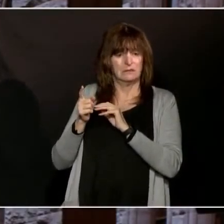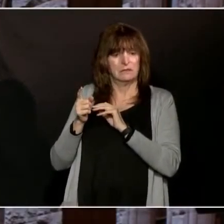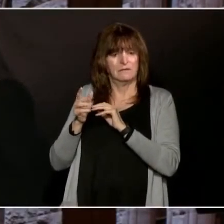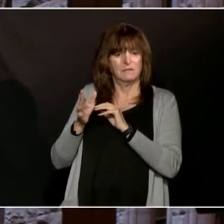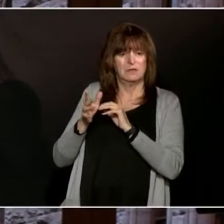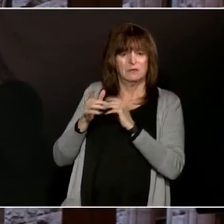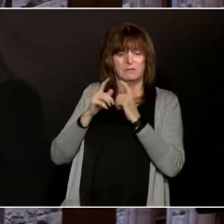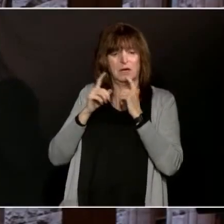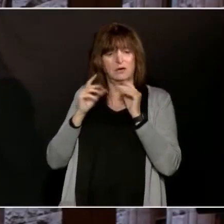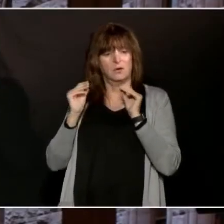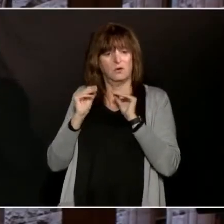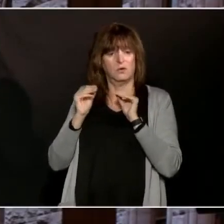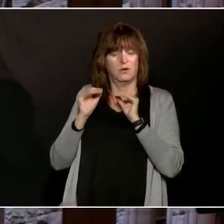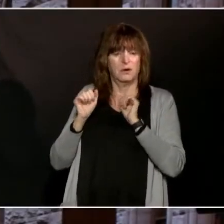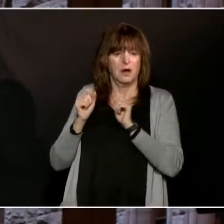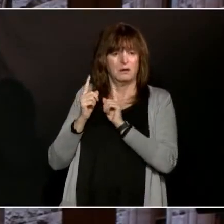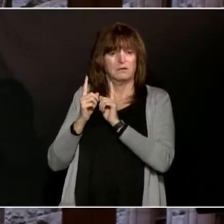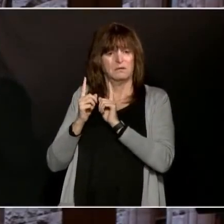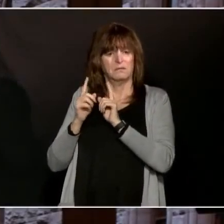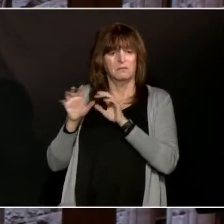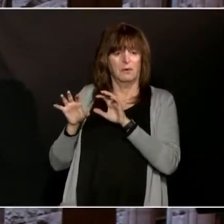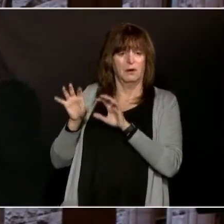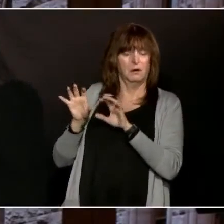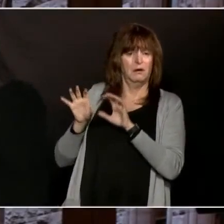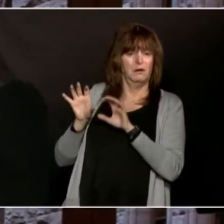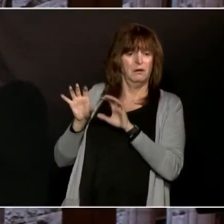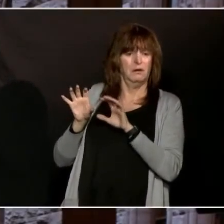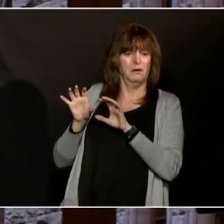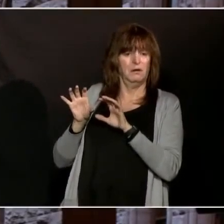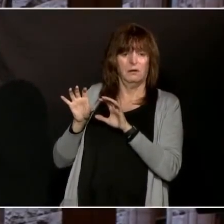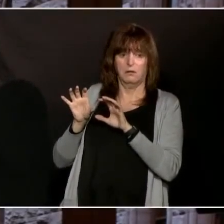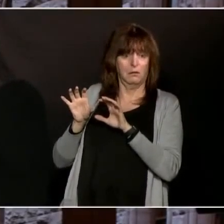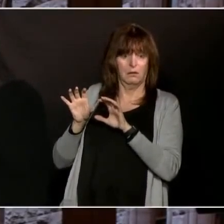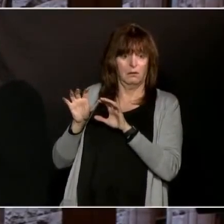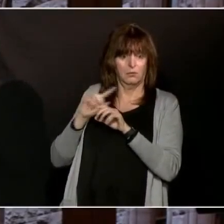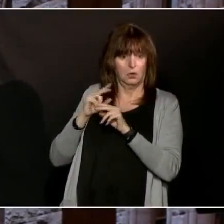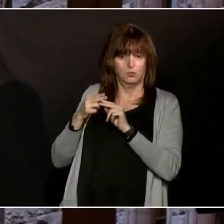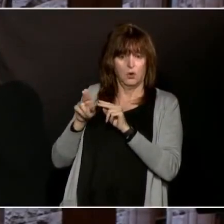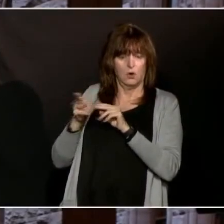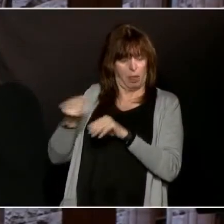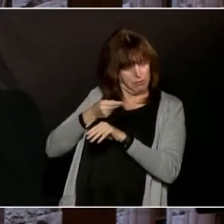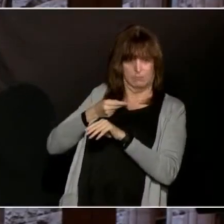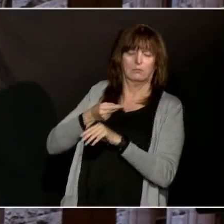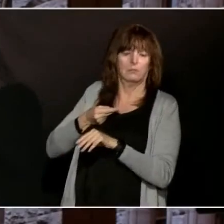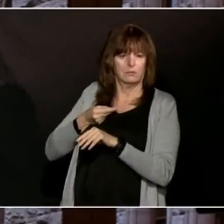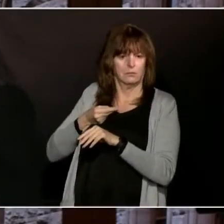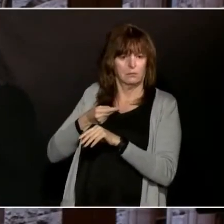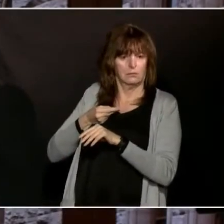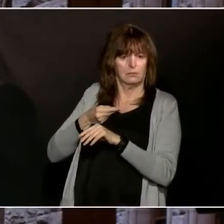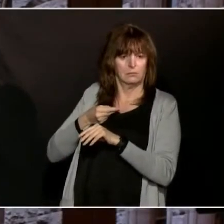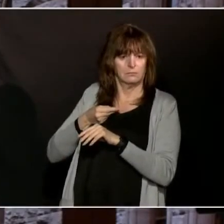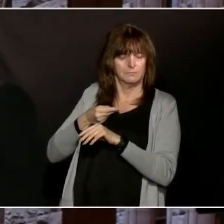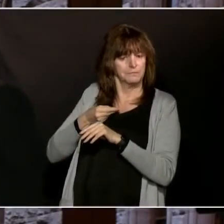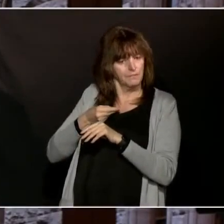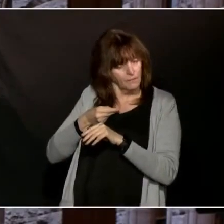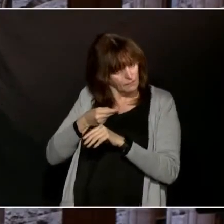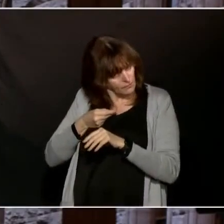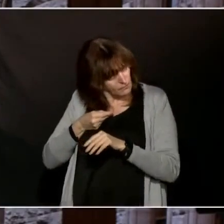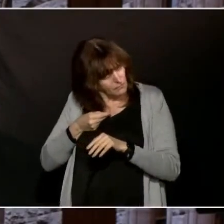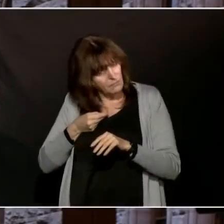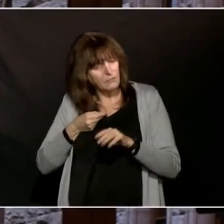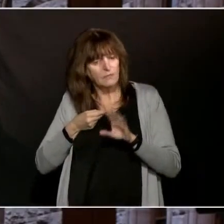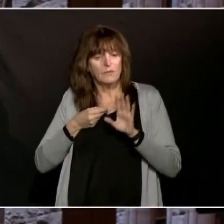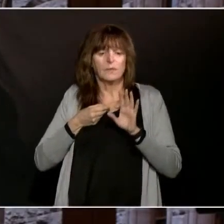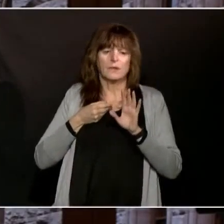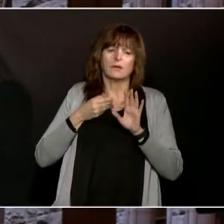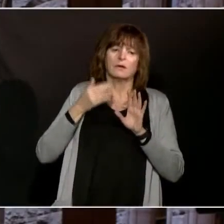UK variants, that's not the case. All you need is a short exposure for a short period of time with someone you don't know at all, without mask